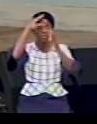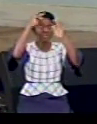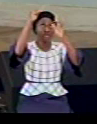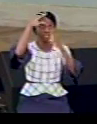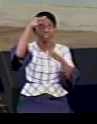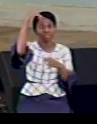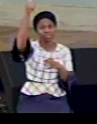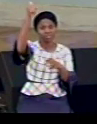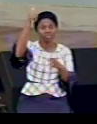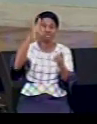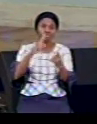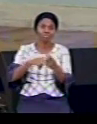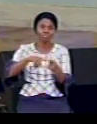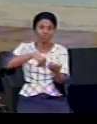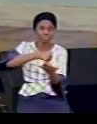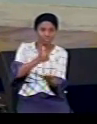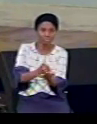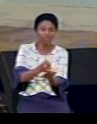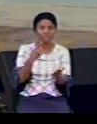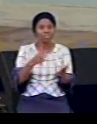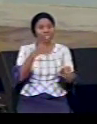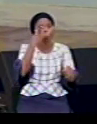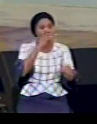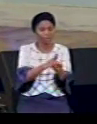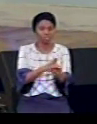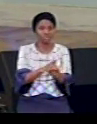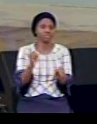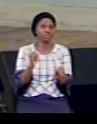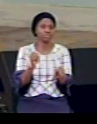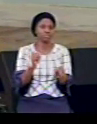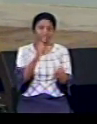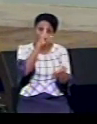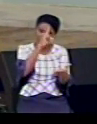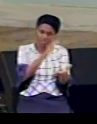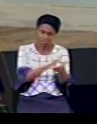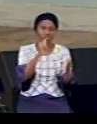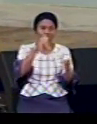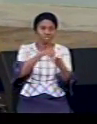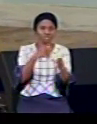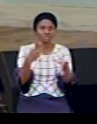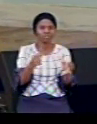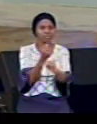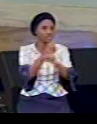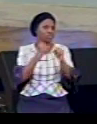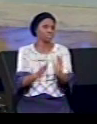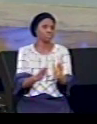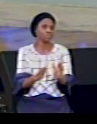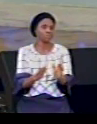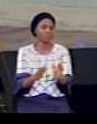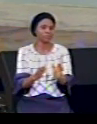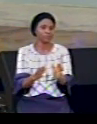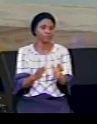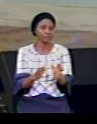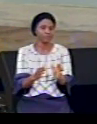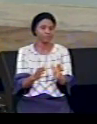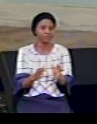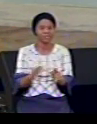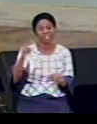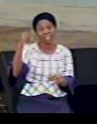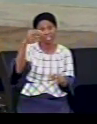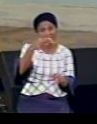to affirm the promises. Trust in the Savior. Each